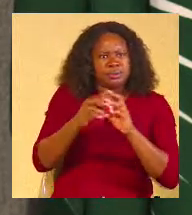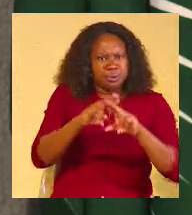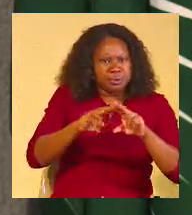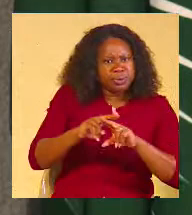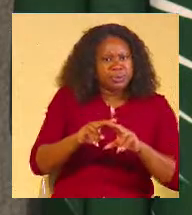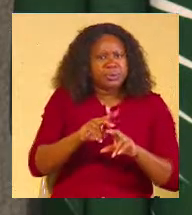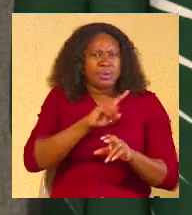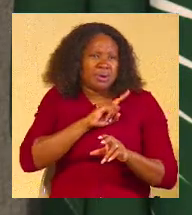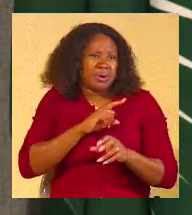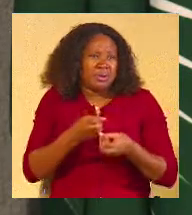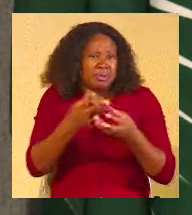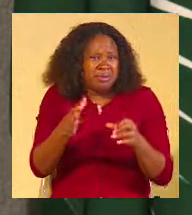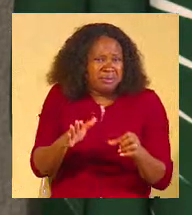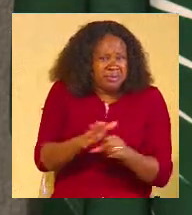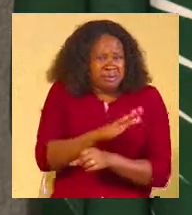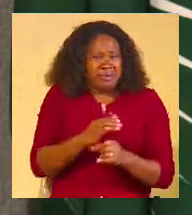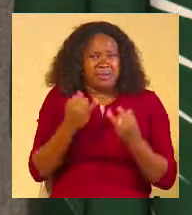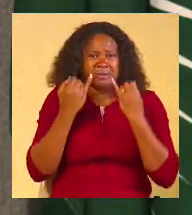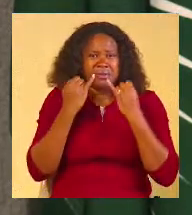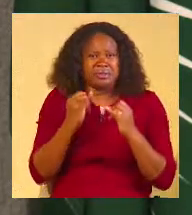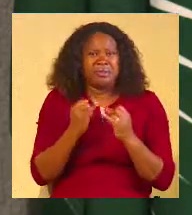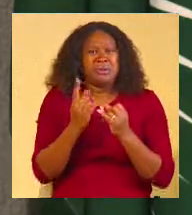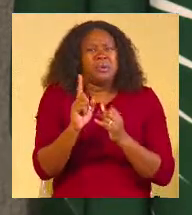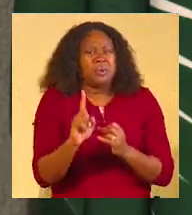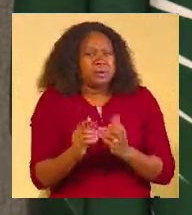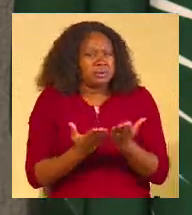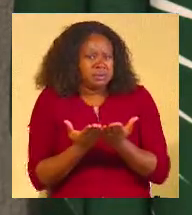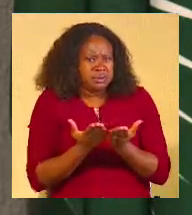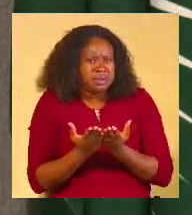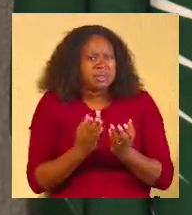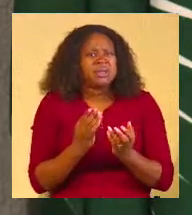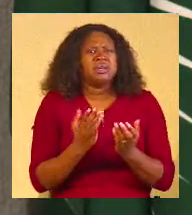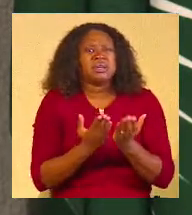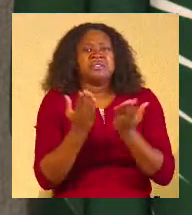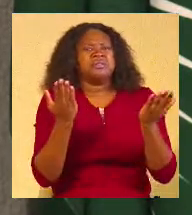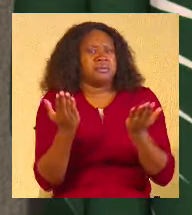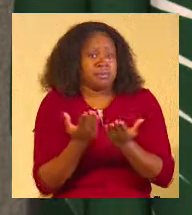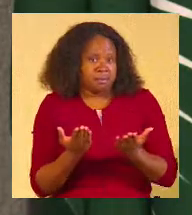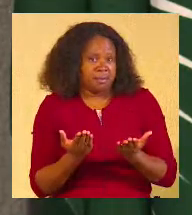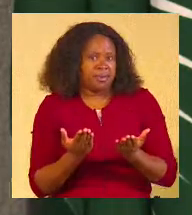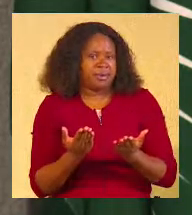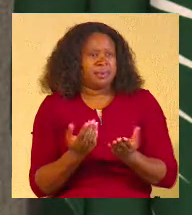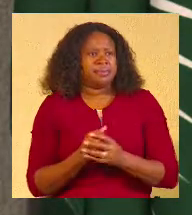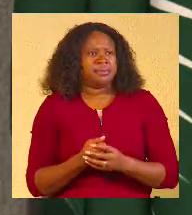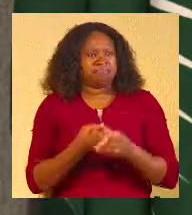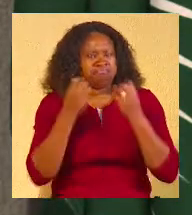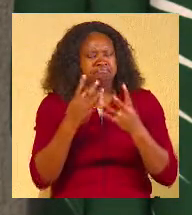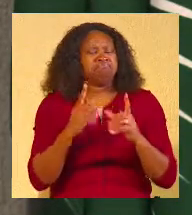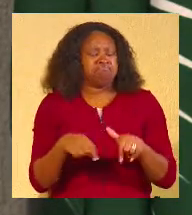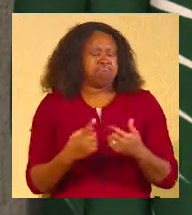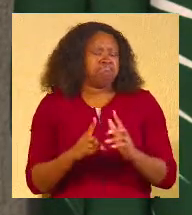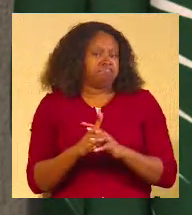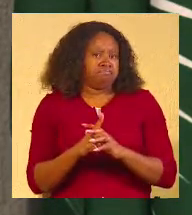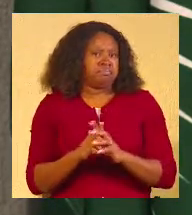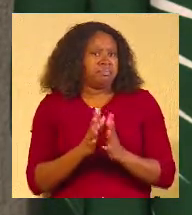to provide them with adequate information as to what services and where can they find those services. So there's a lot going on, and the